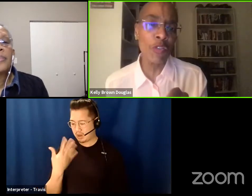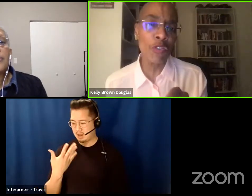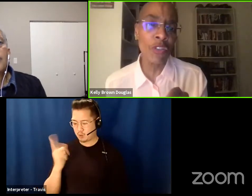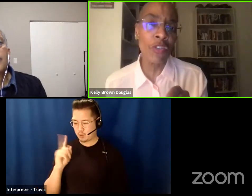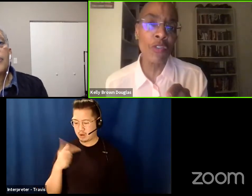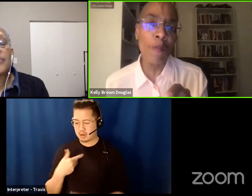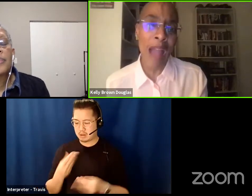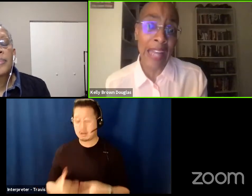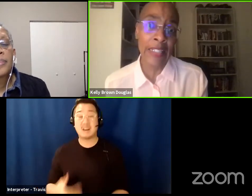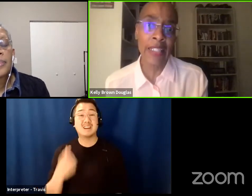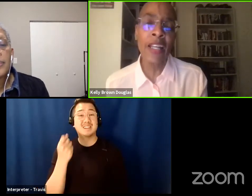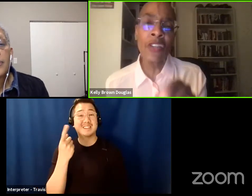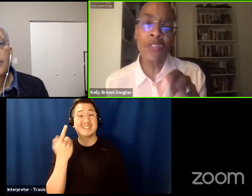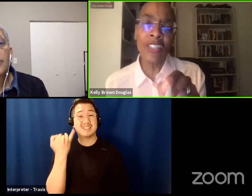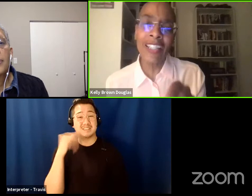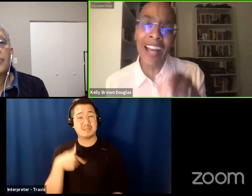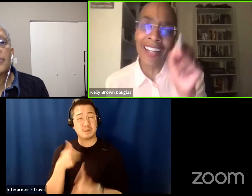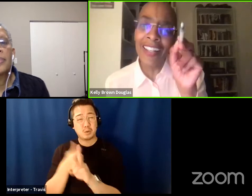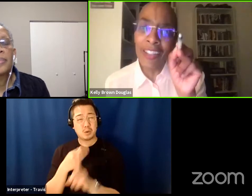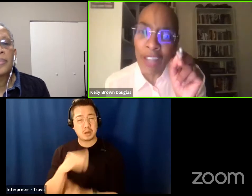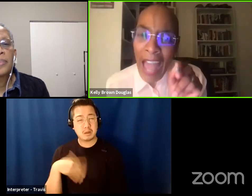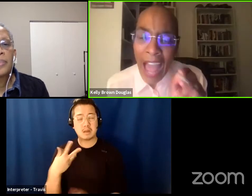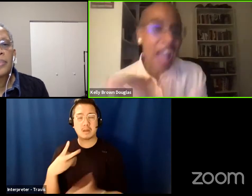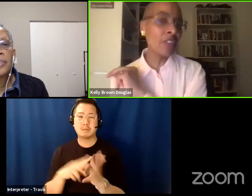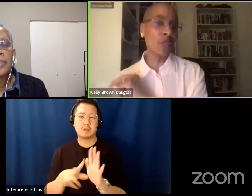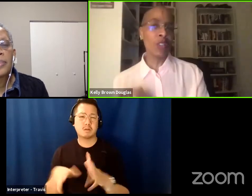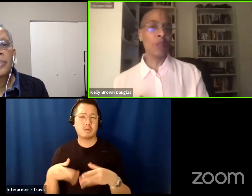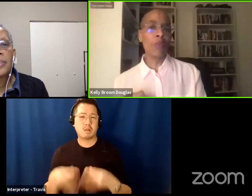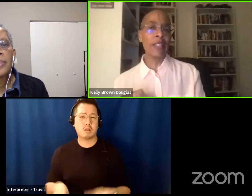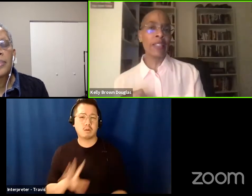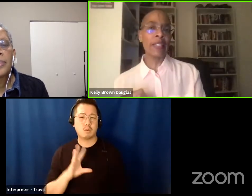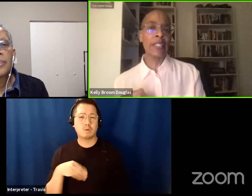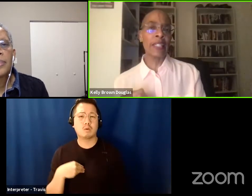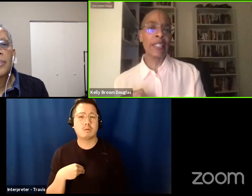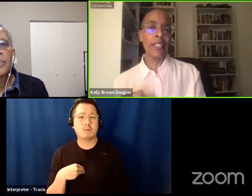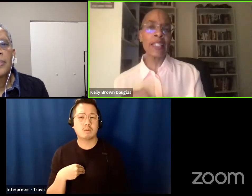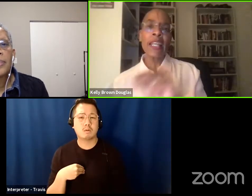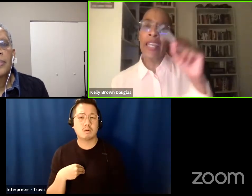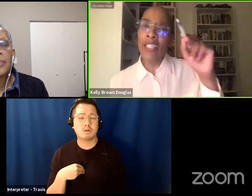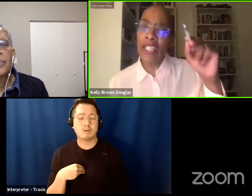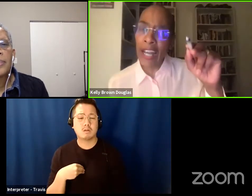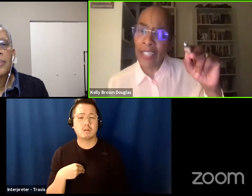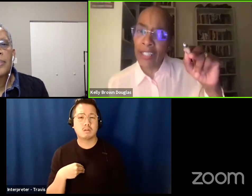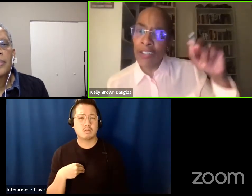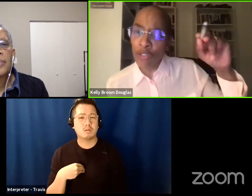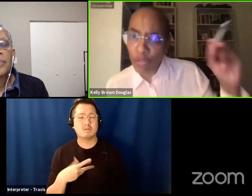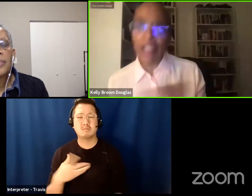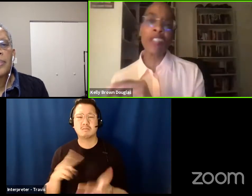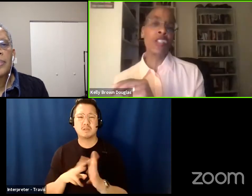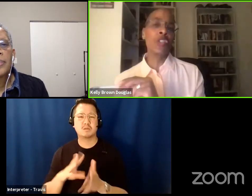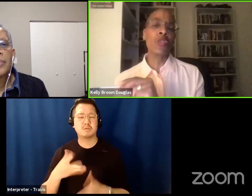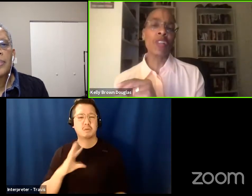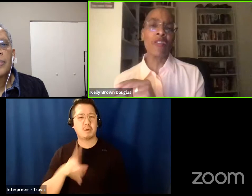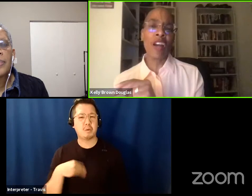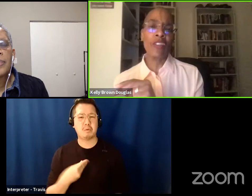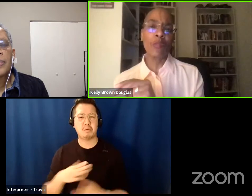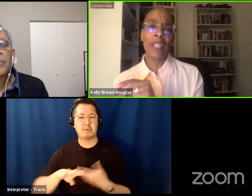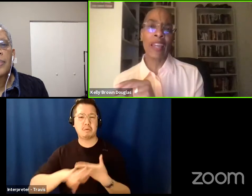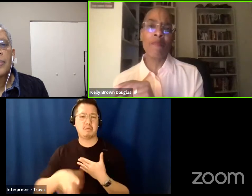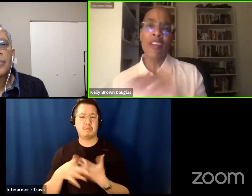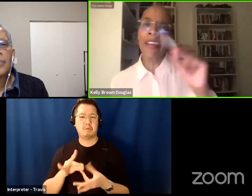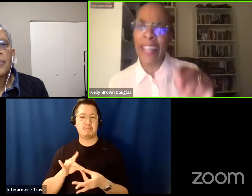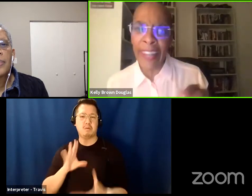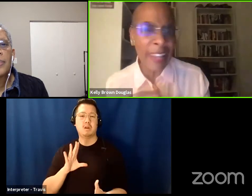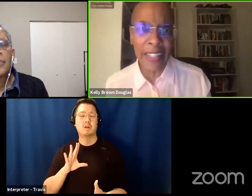separated from your humanity. So you gotta ask what the price of the ticket is, and you gotta trace the story of how